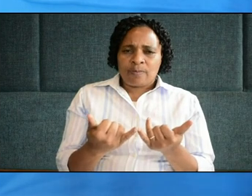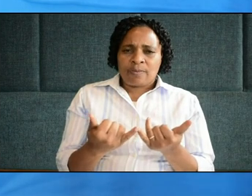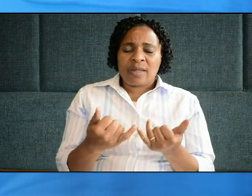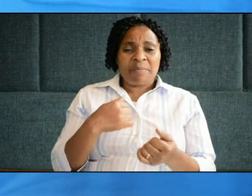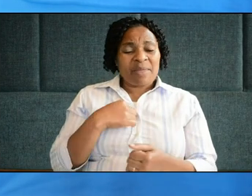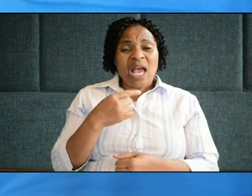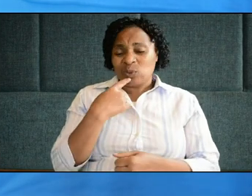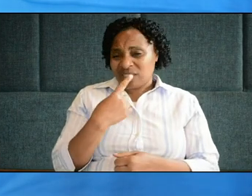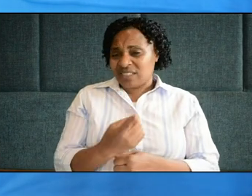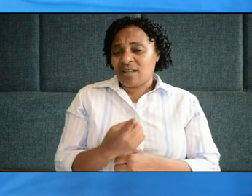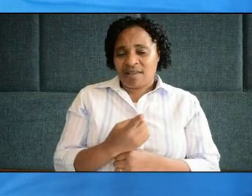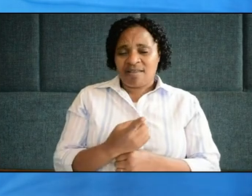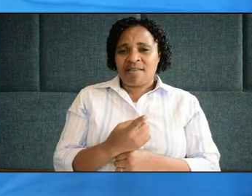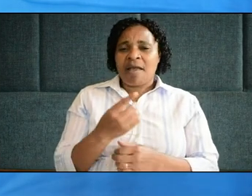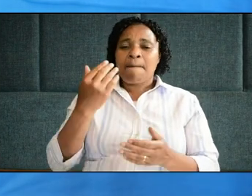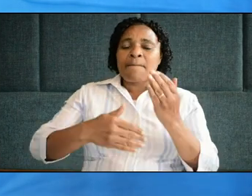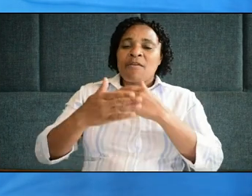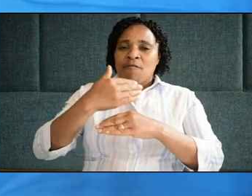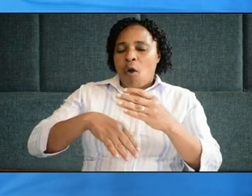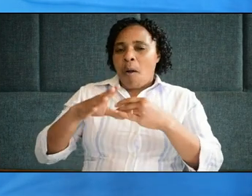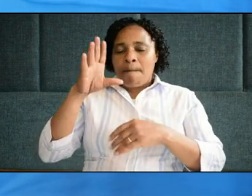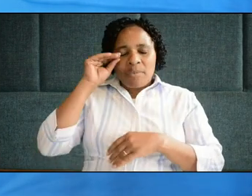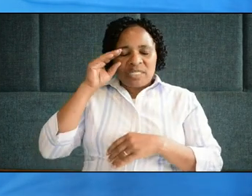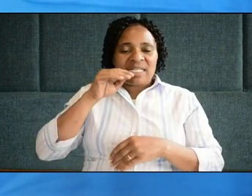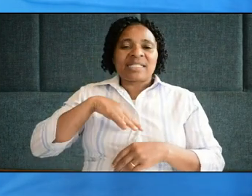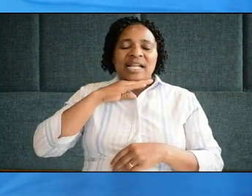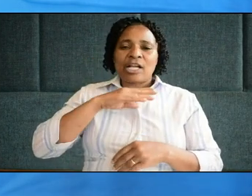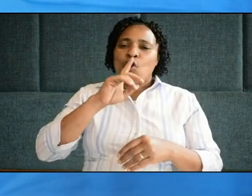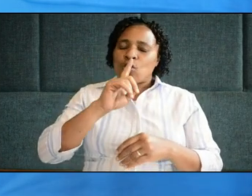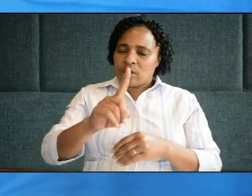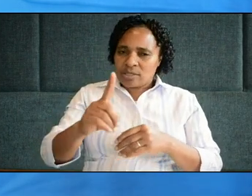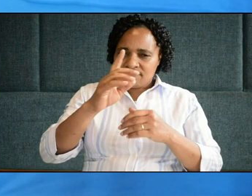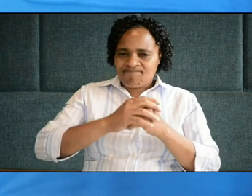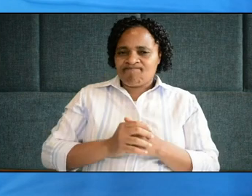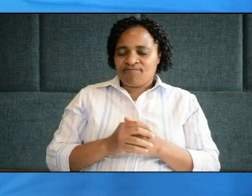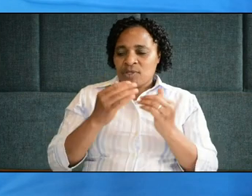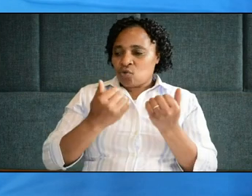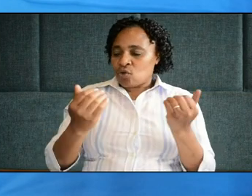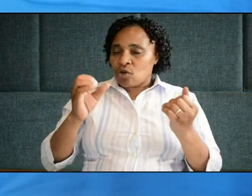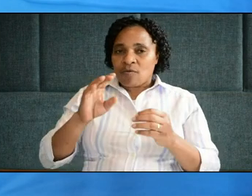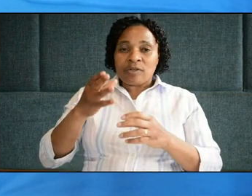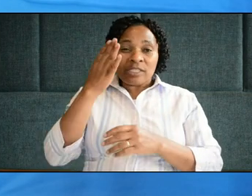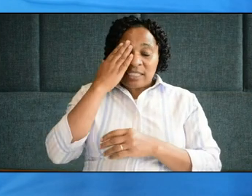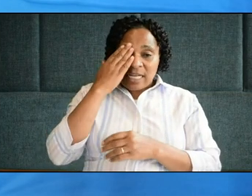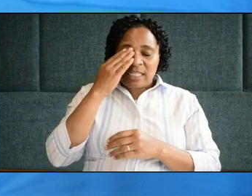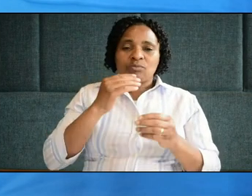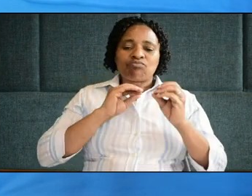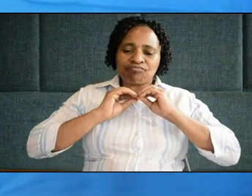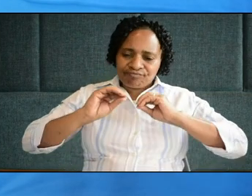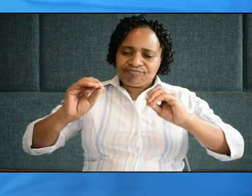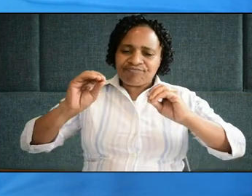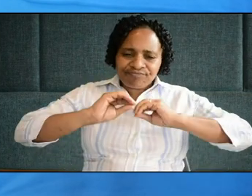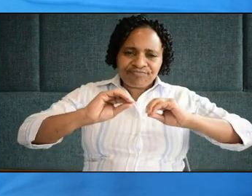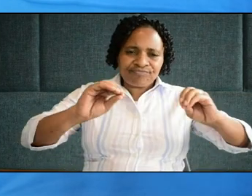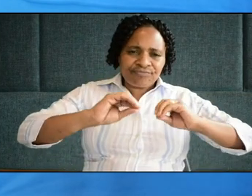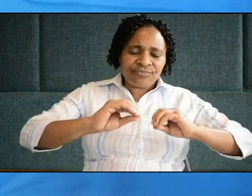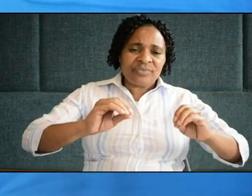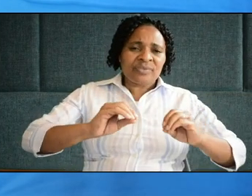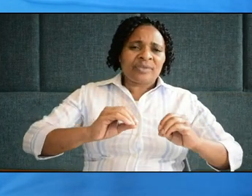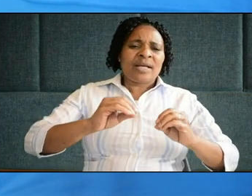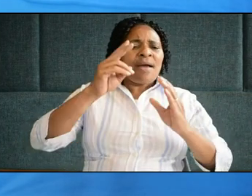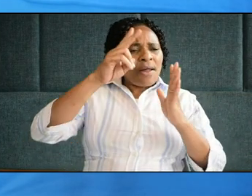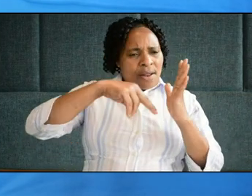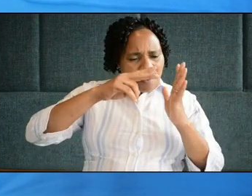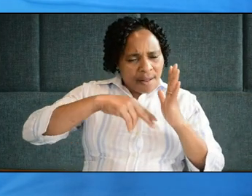I would say that before Moses died, he commanded that the children of Israel be taught, be read for the